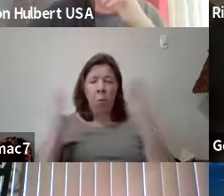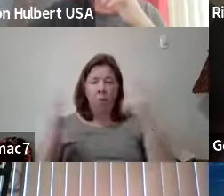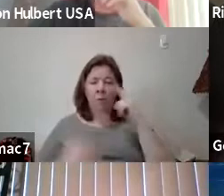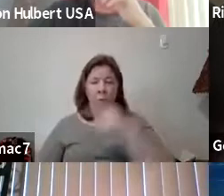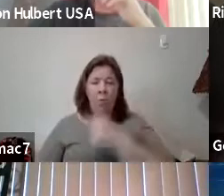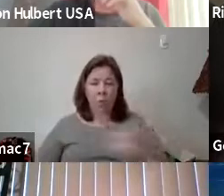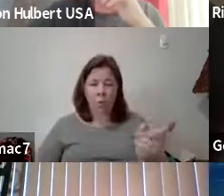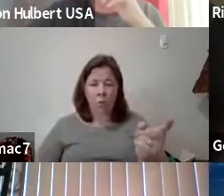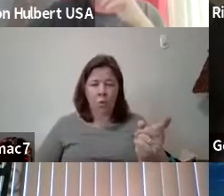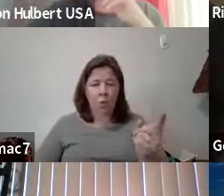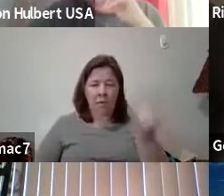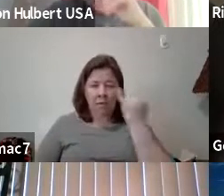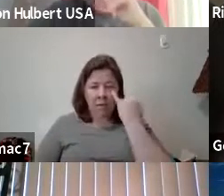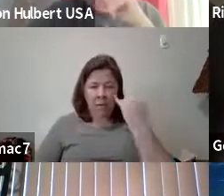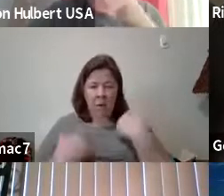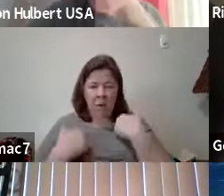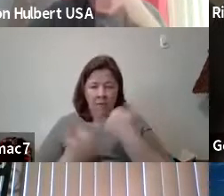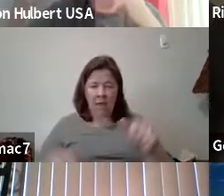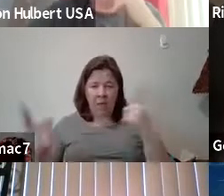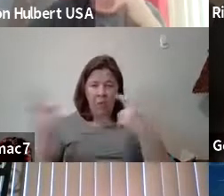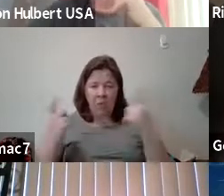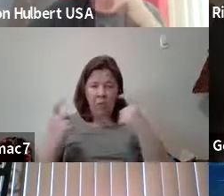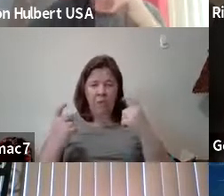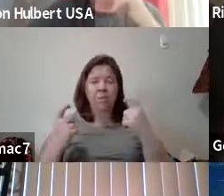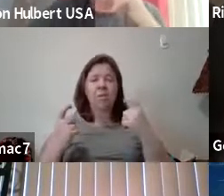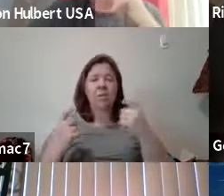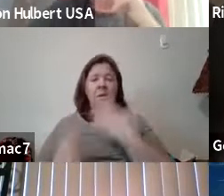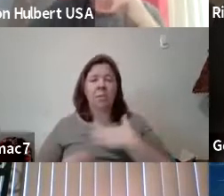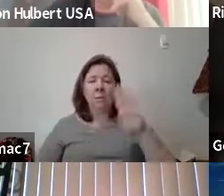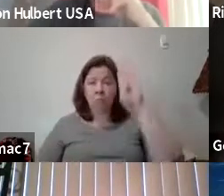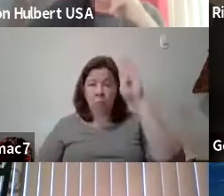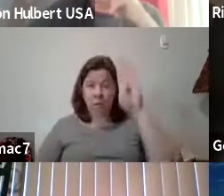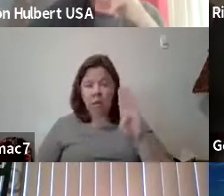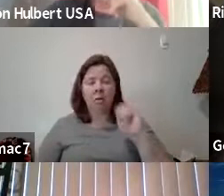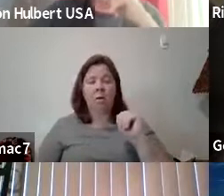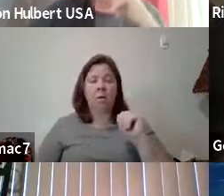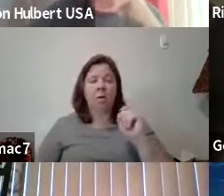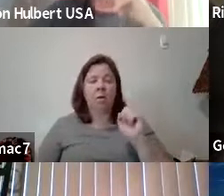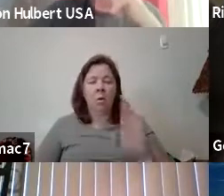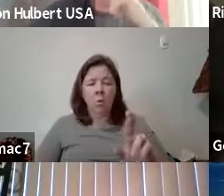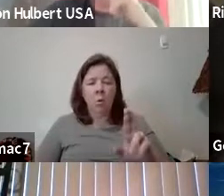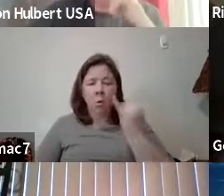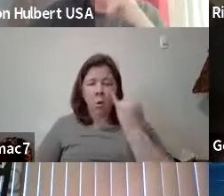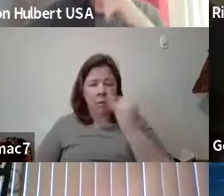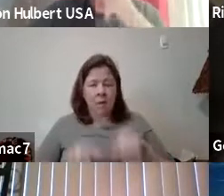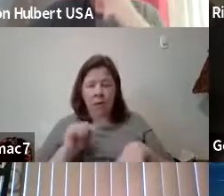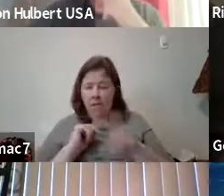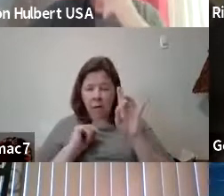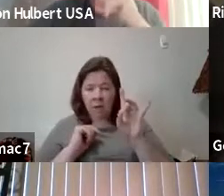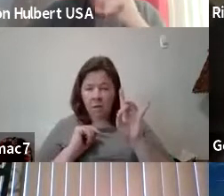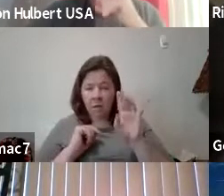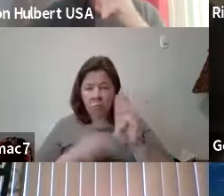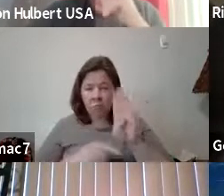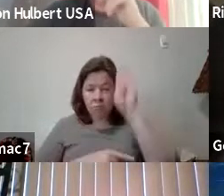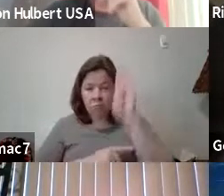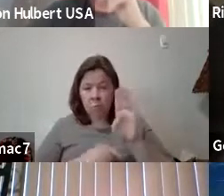you. If you have any questions, please do raise your hand, or if you can't find the raise your